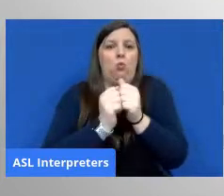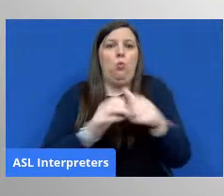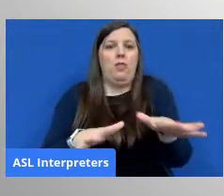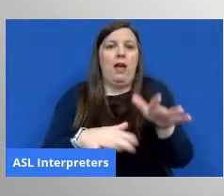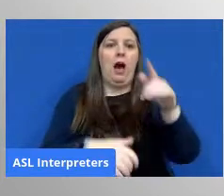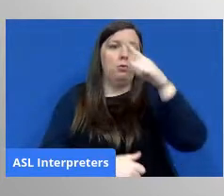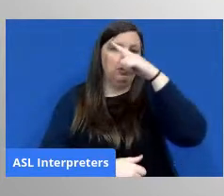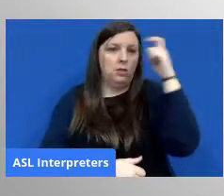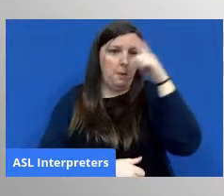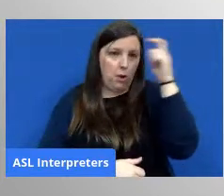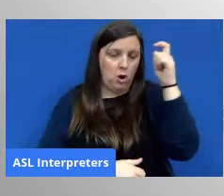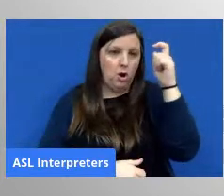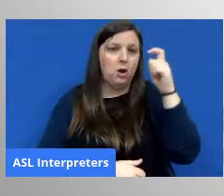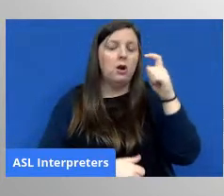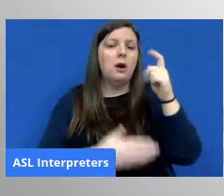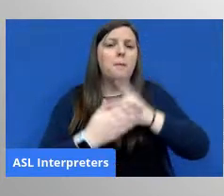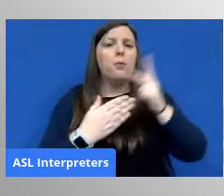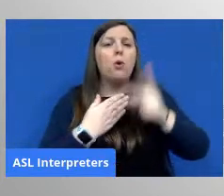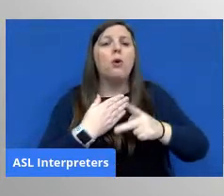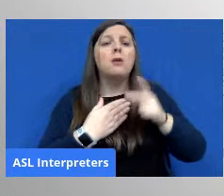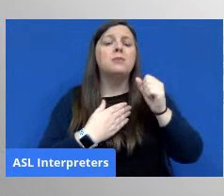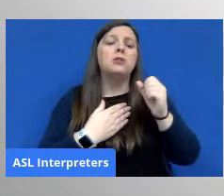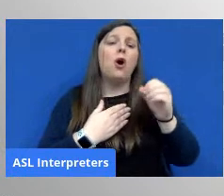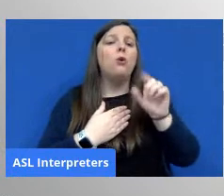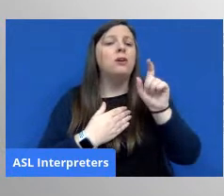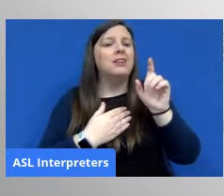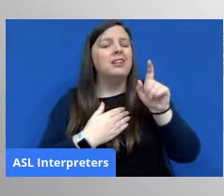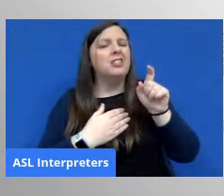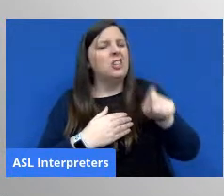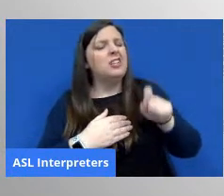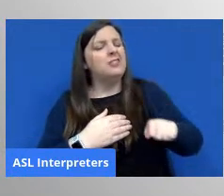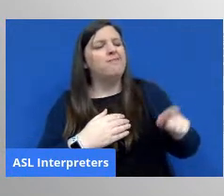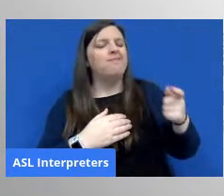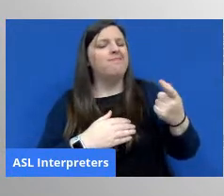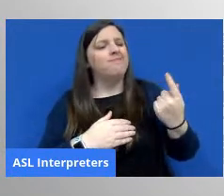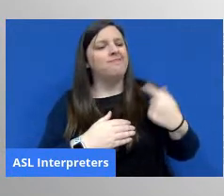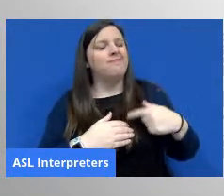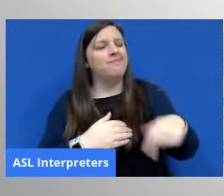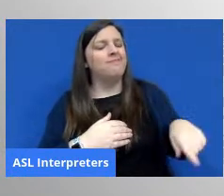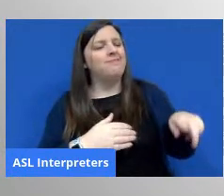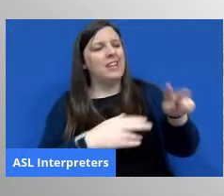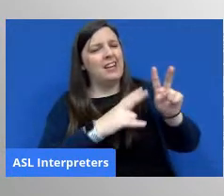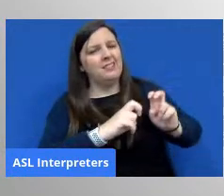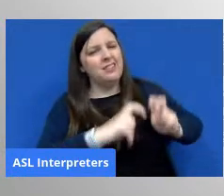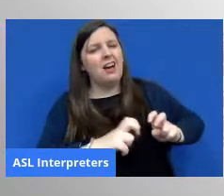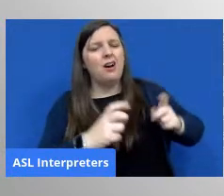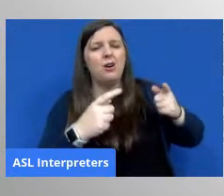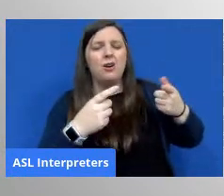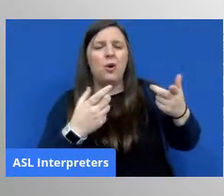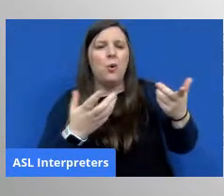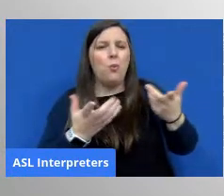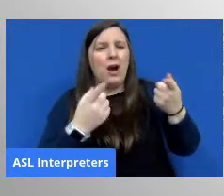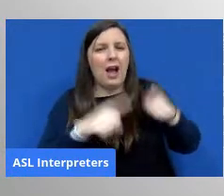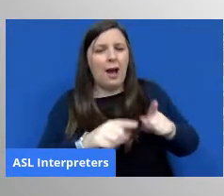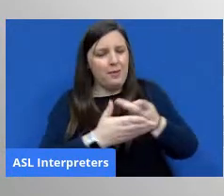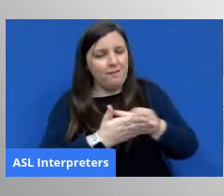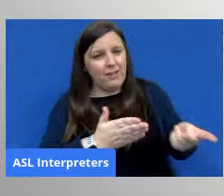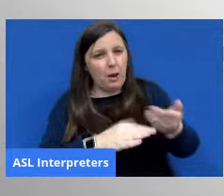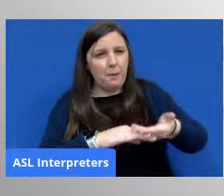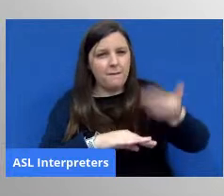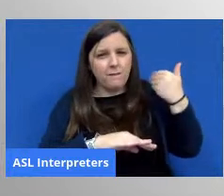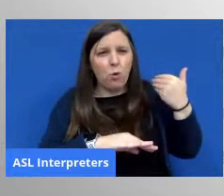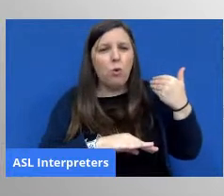So, just kind of remember the past and things that have been implemented and some you know, some of the best practices and